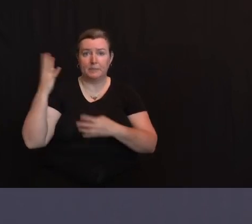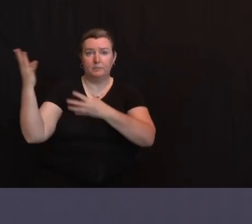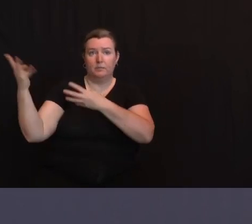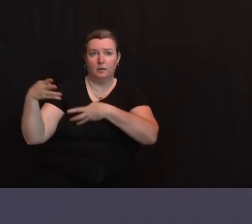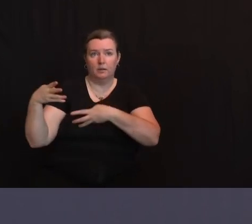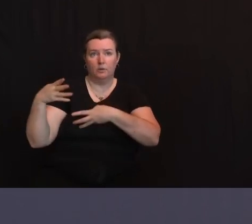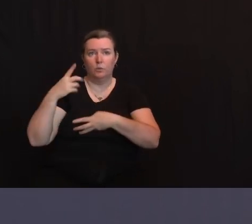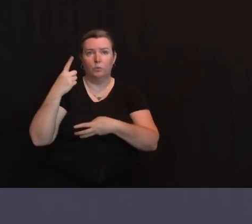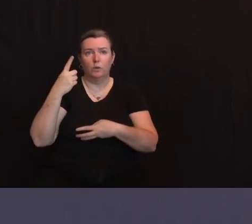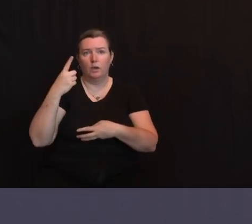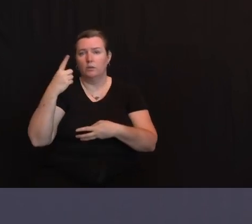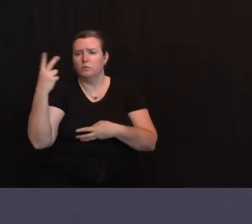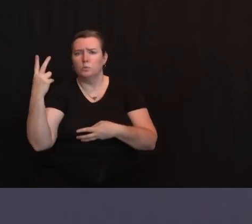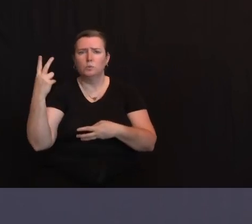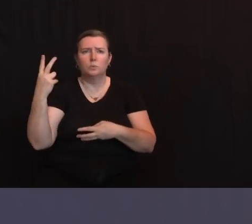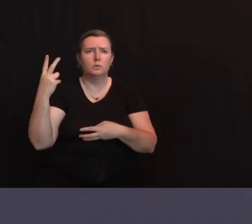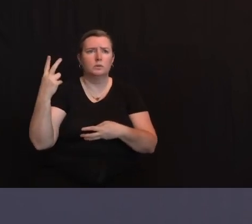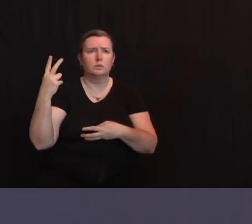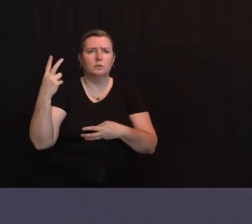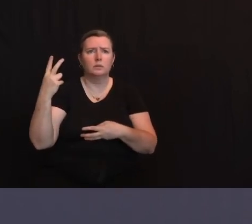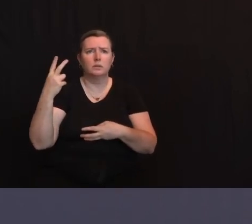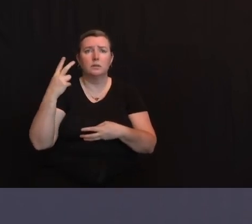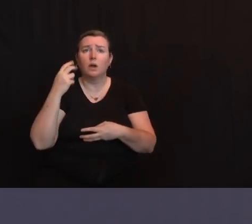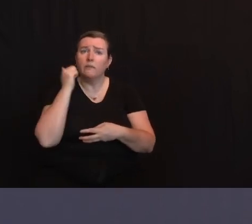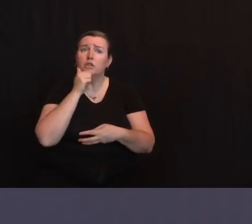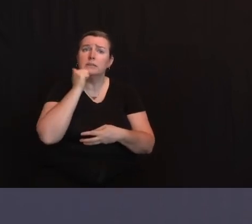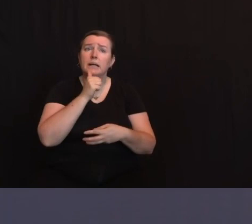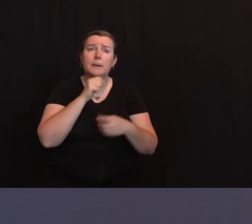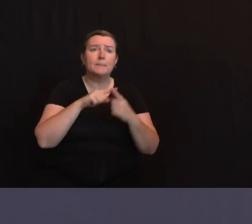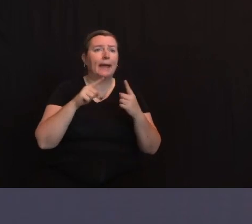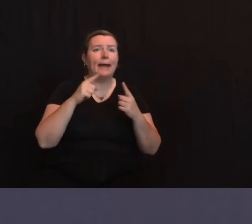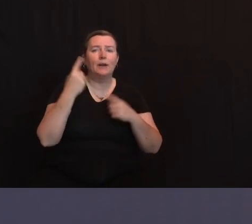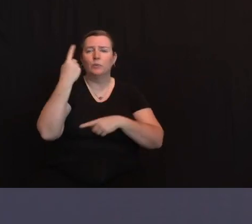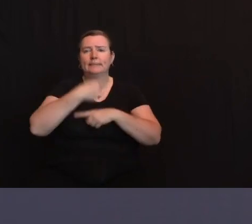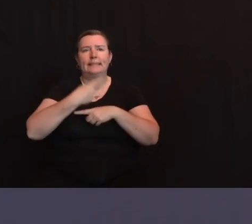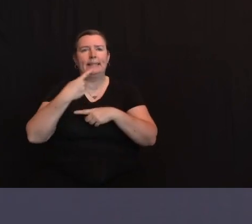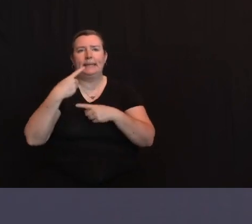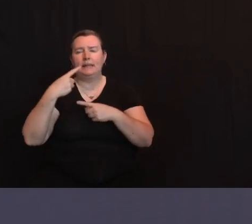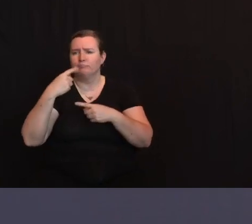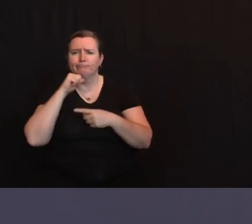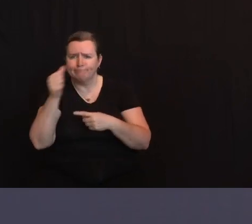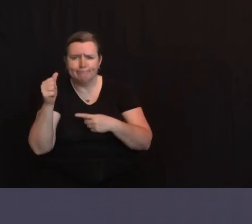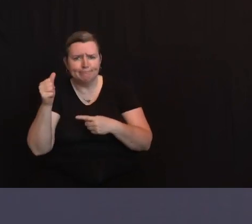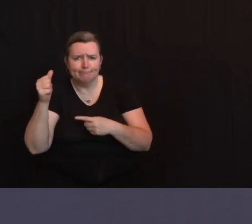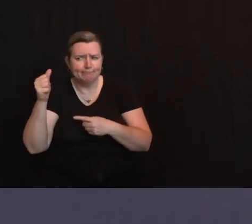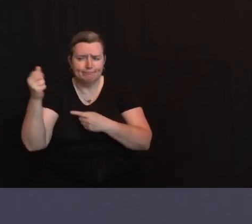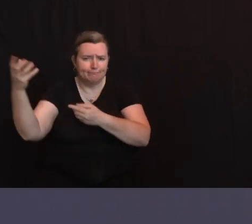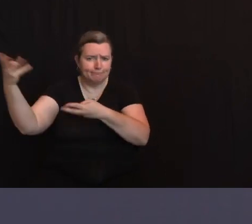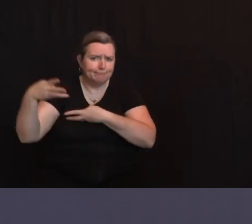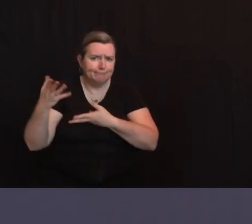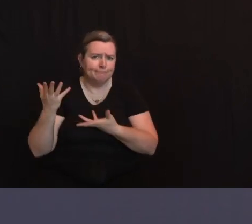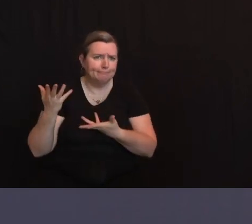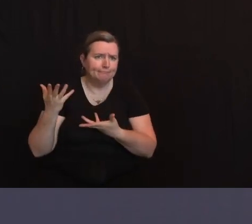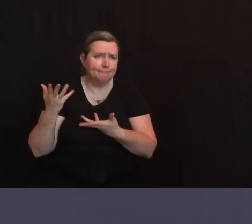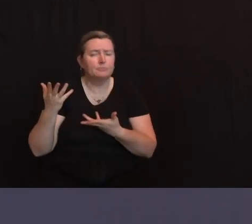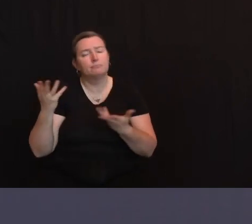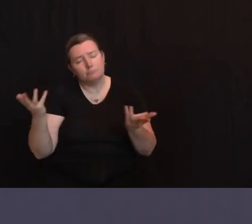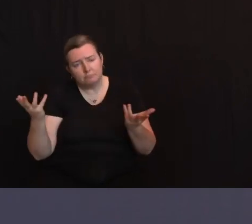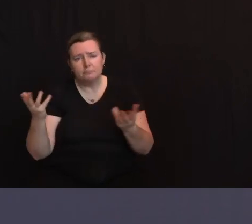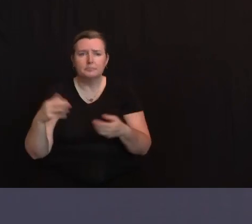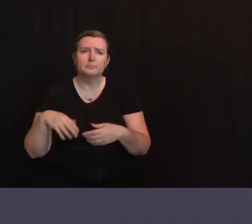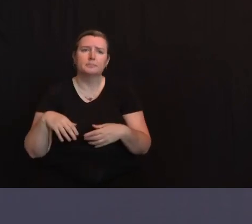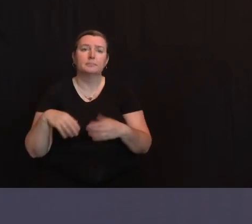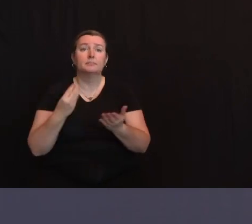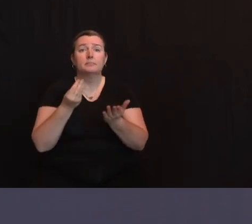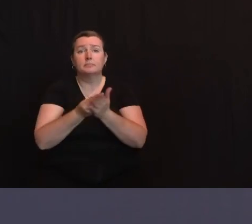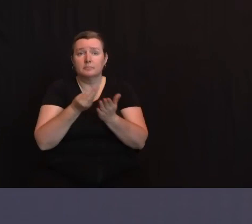got? Yeah. Schools, $1 billion, ask for more money. At a certain point, you as desperate as we